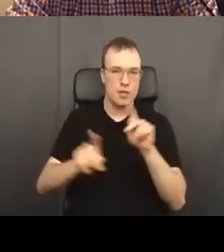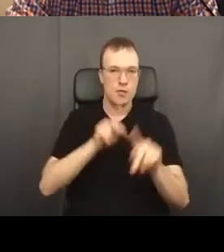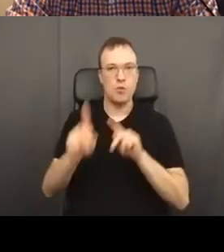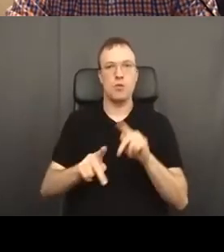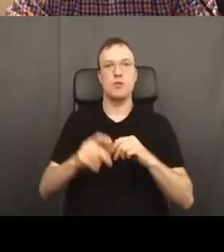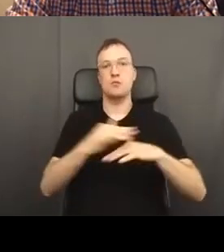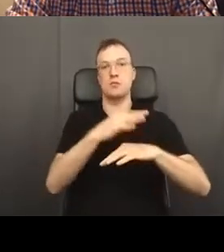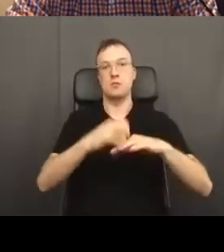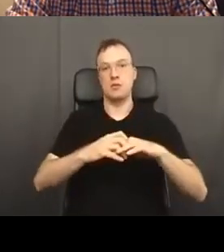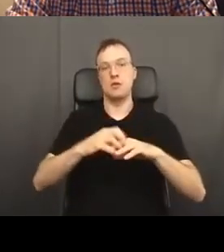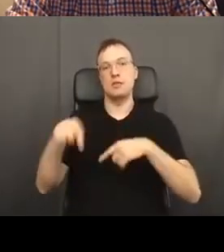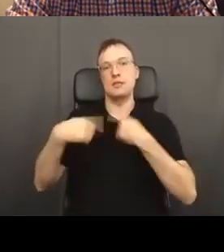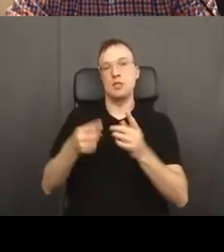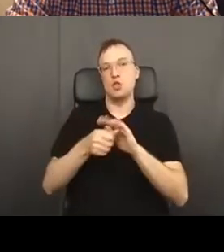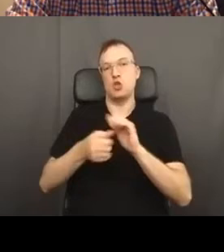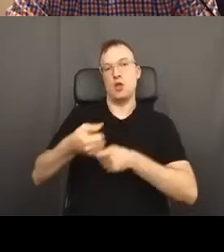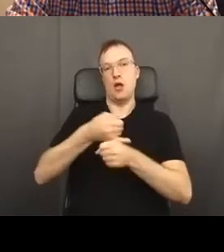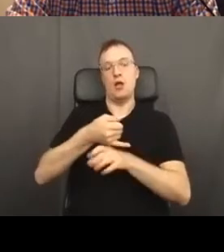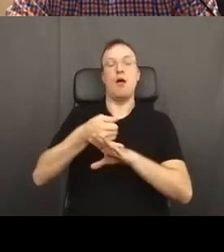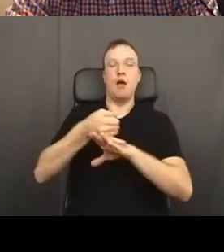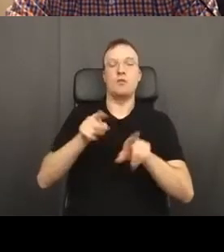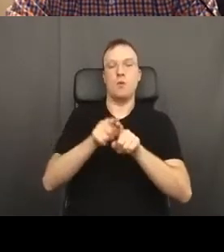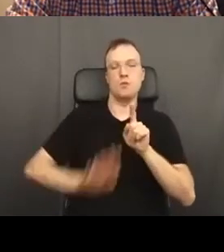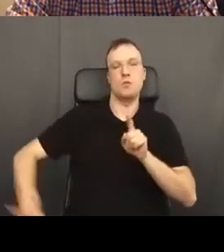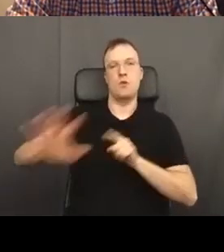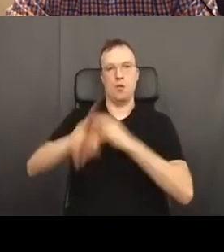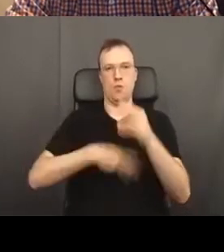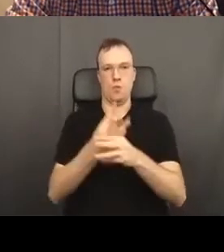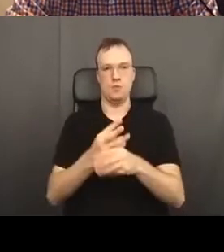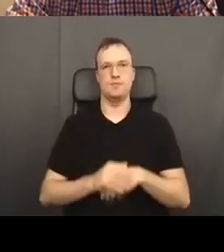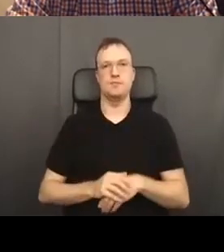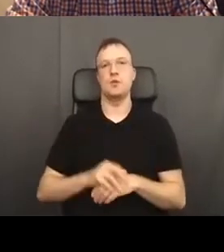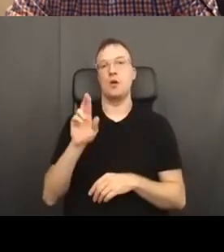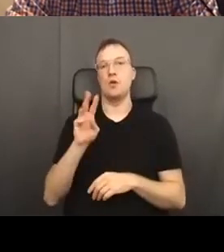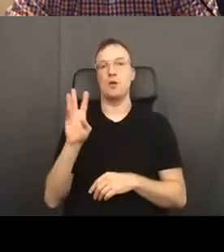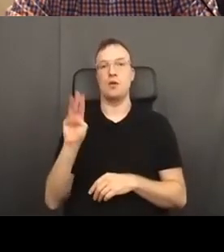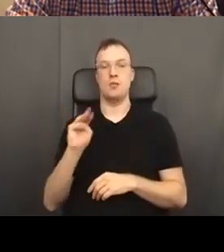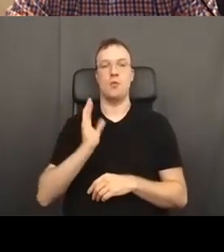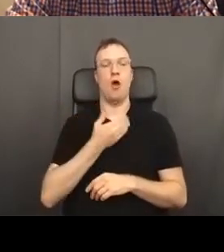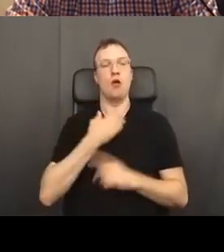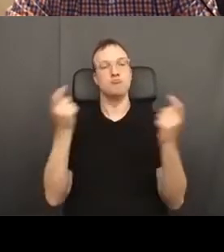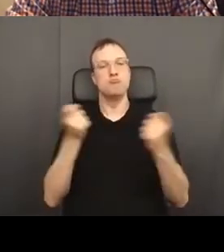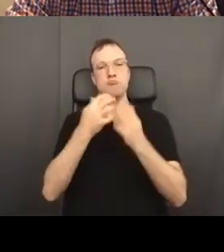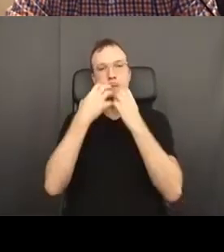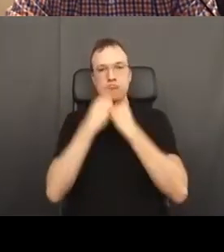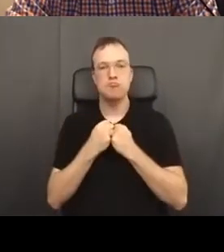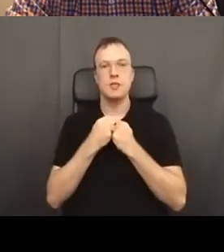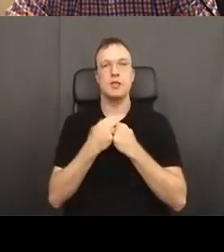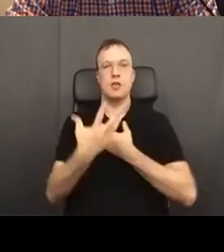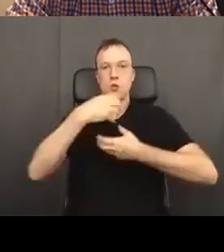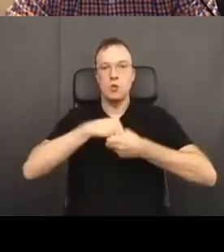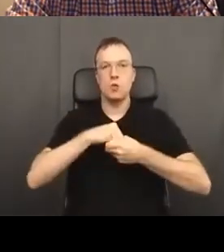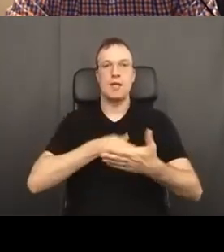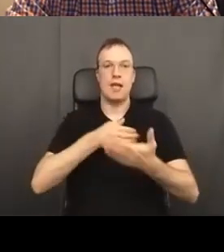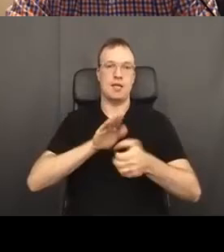indigenous to Turtle Island, and those from all over the world. Rendezvous with Madness values inclusivity, anti-oppression, and safety at